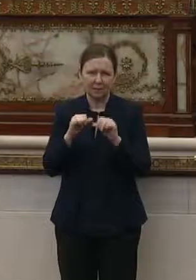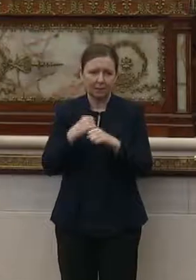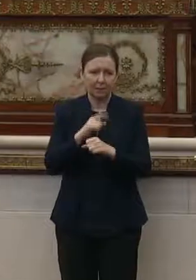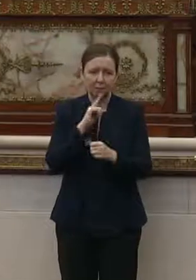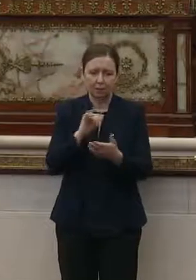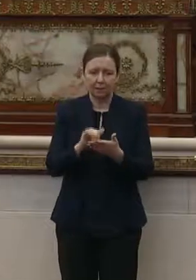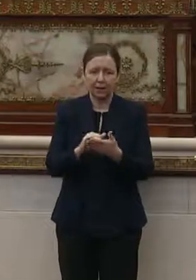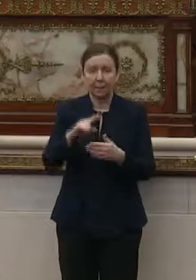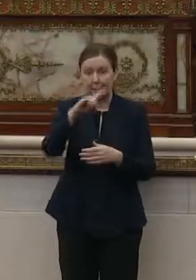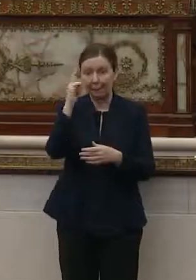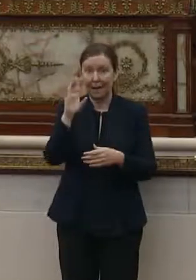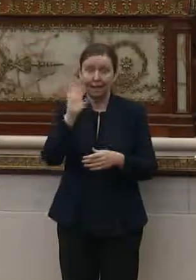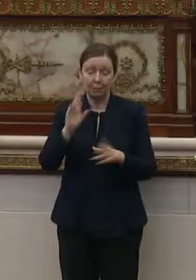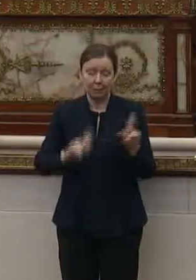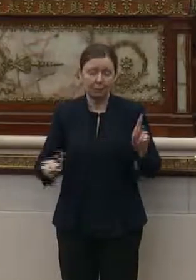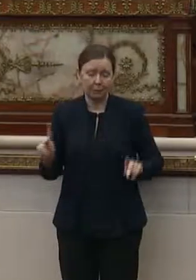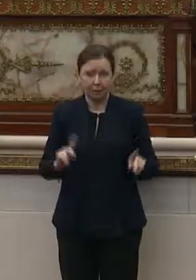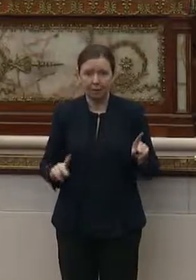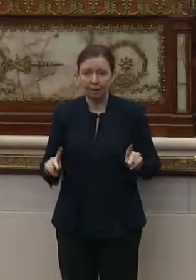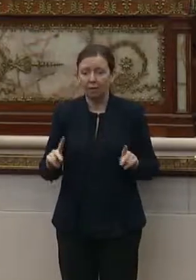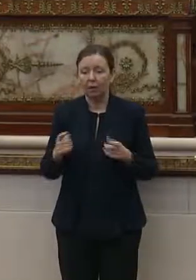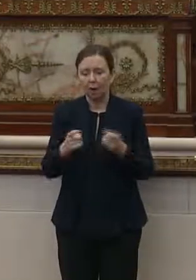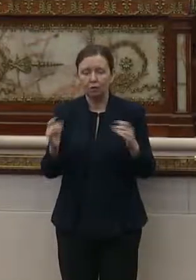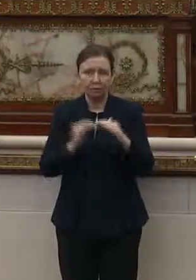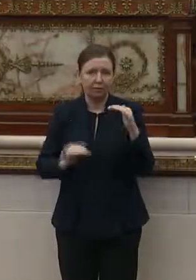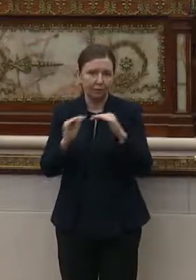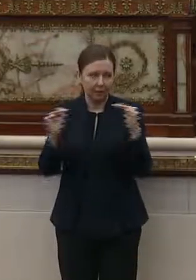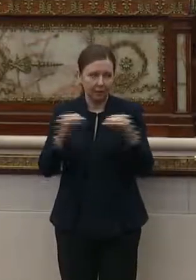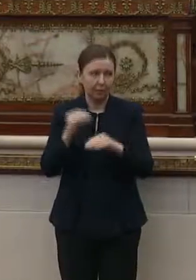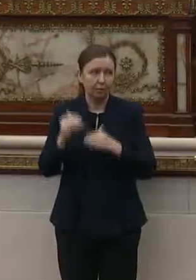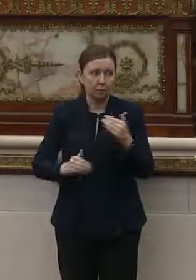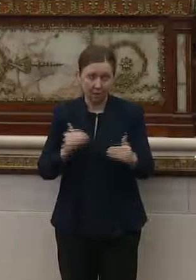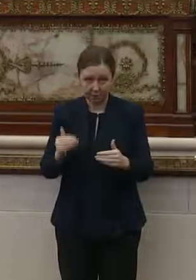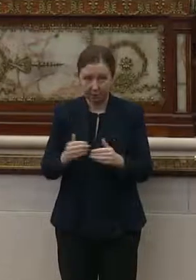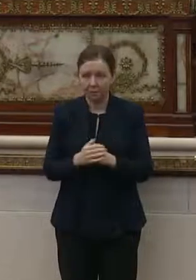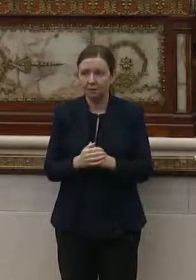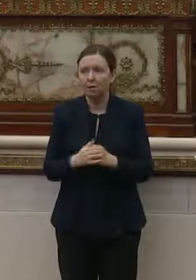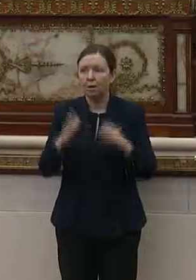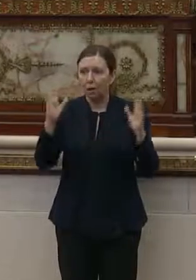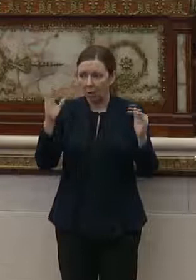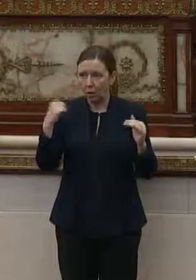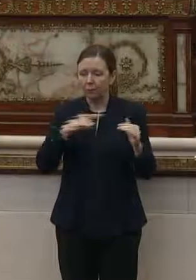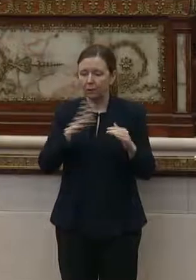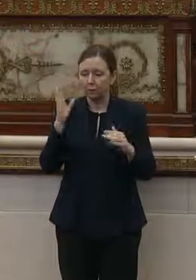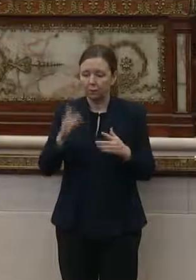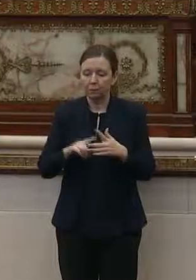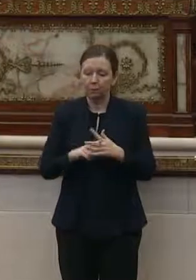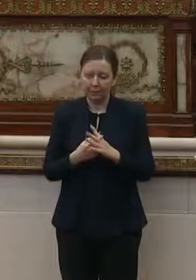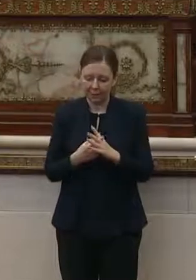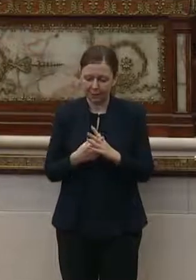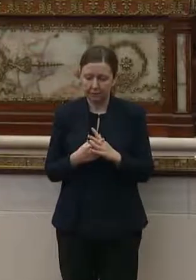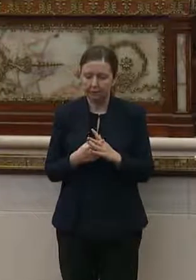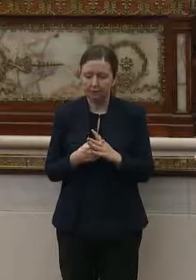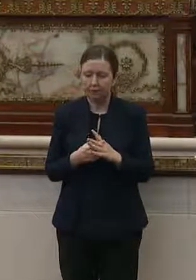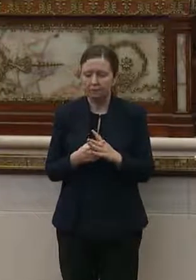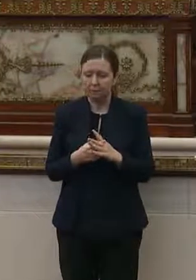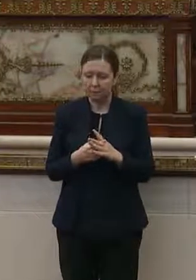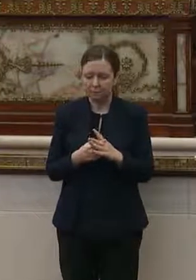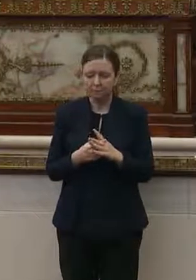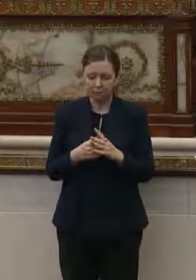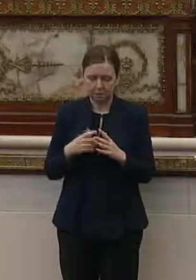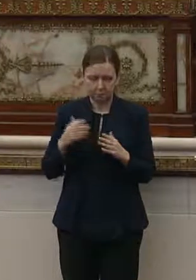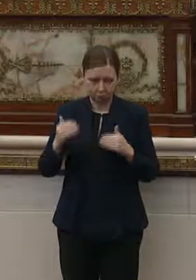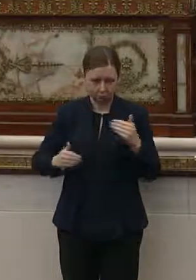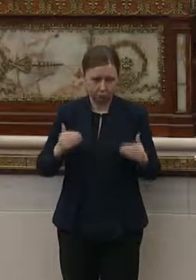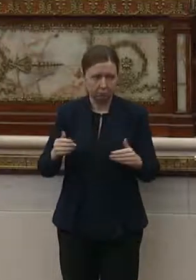that Black and brown people are treated fairly in this process, hopefully we'll begin to regain their confidence. And just one